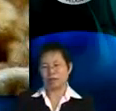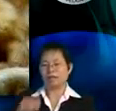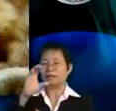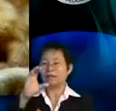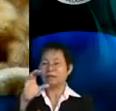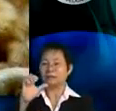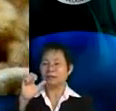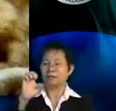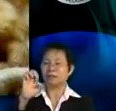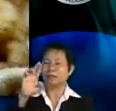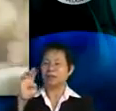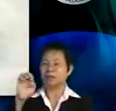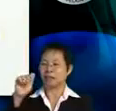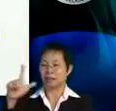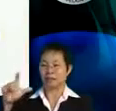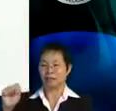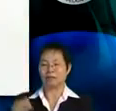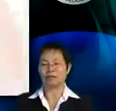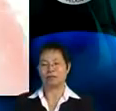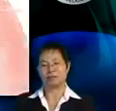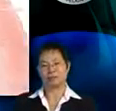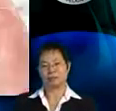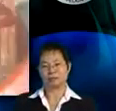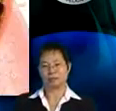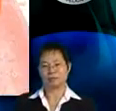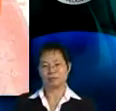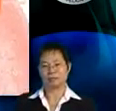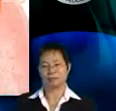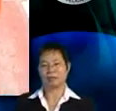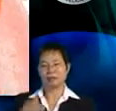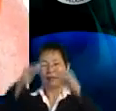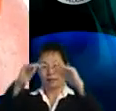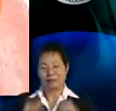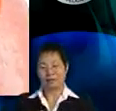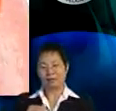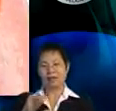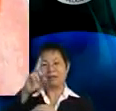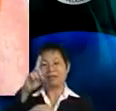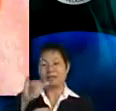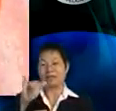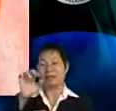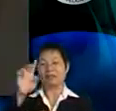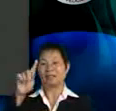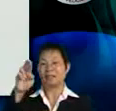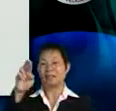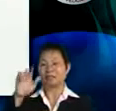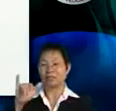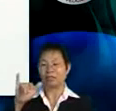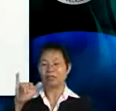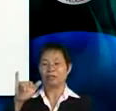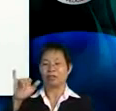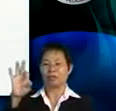cereals. Next is dietary fiber or roughage.